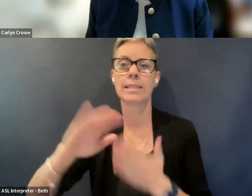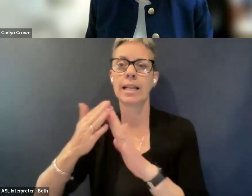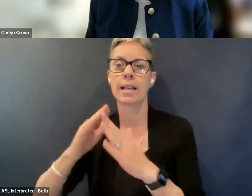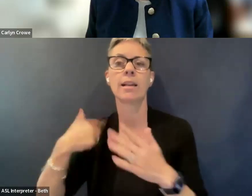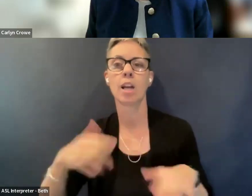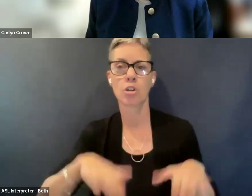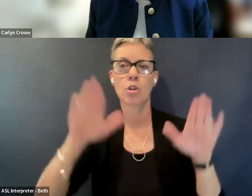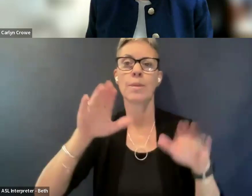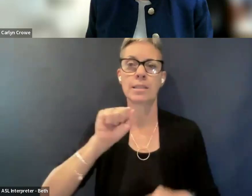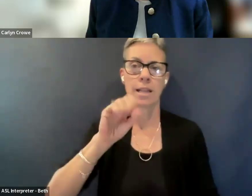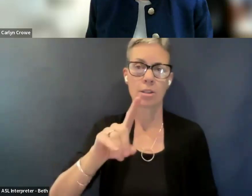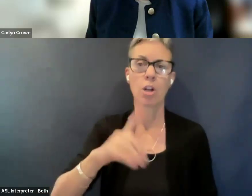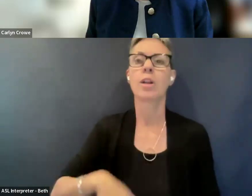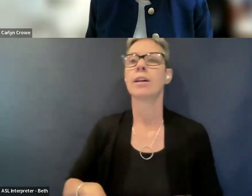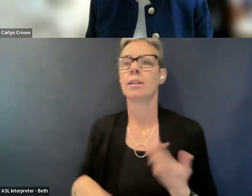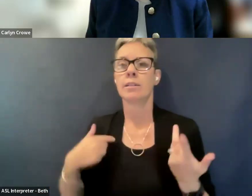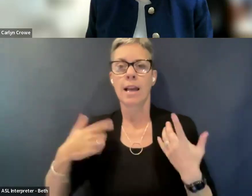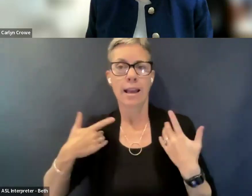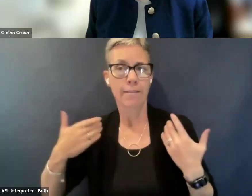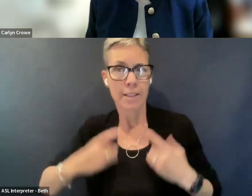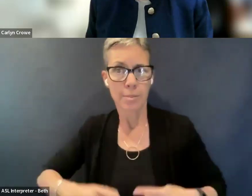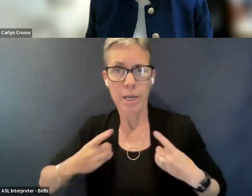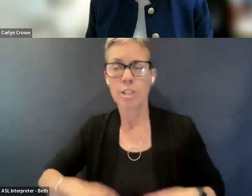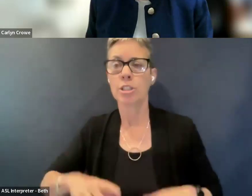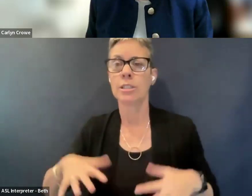have depression and anxiety and other mental health